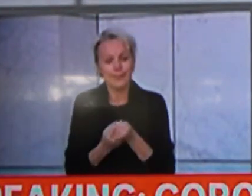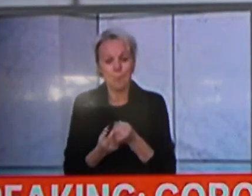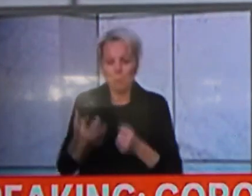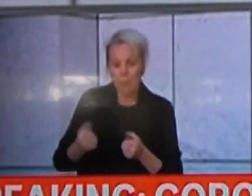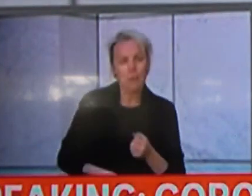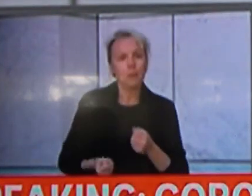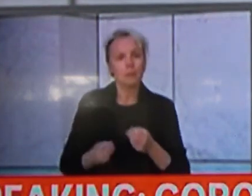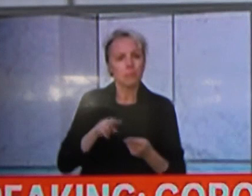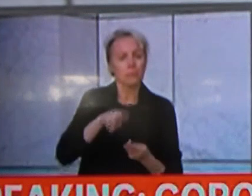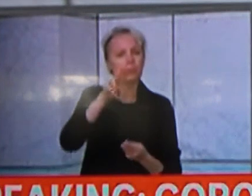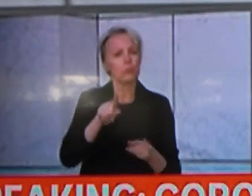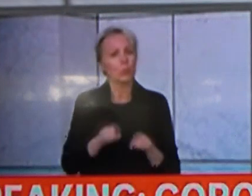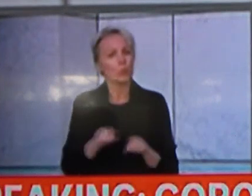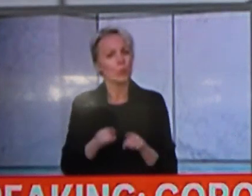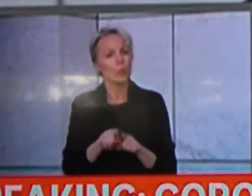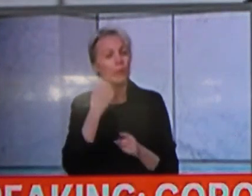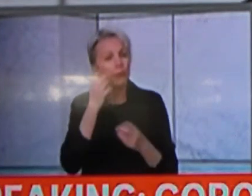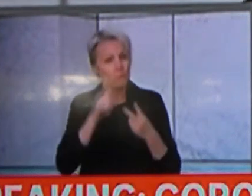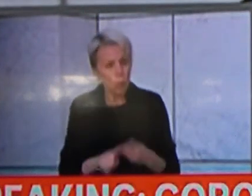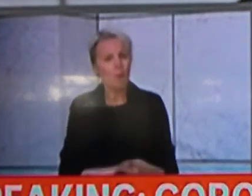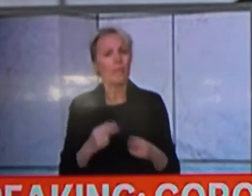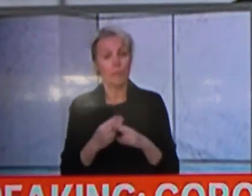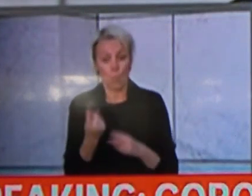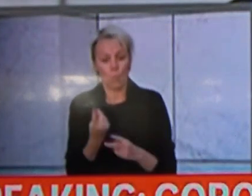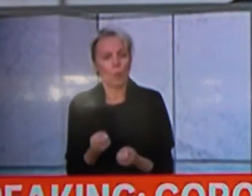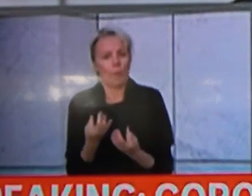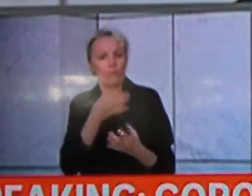$139.60 potentially per fortnight for those with no dependent children,